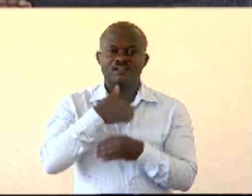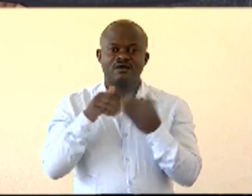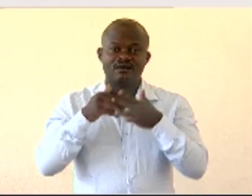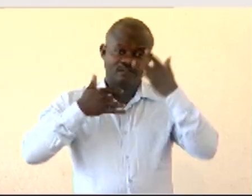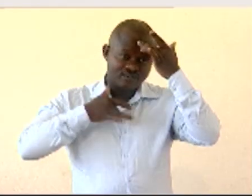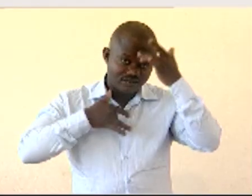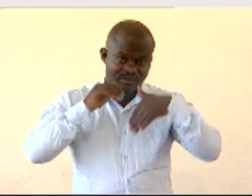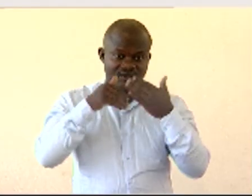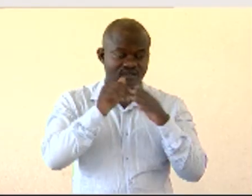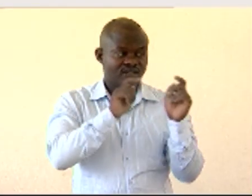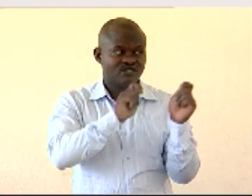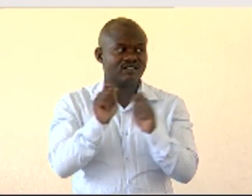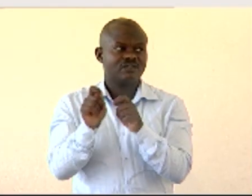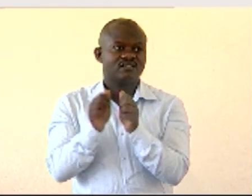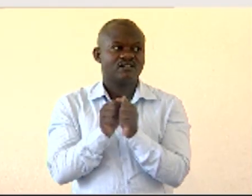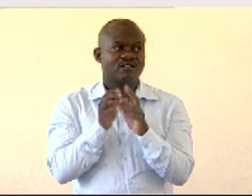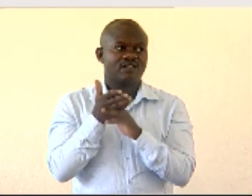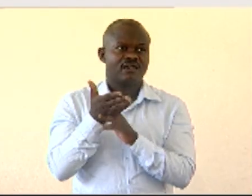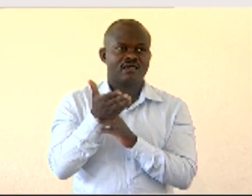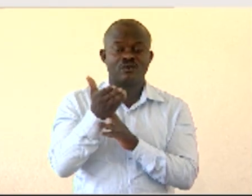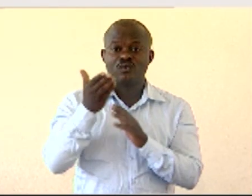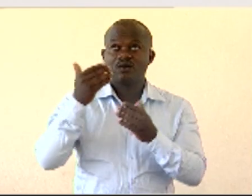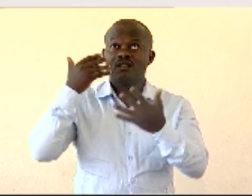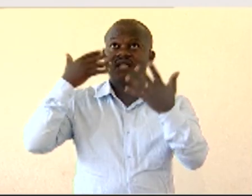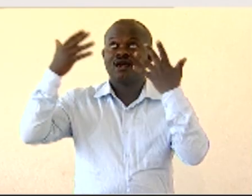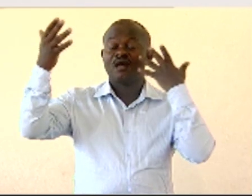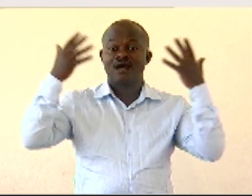that are transmitted through the air.